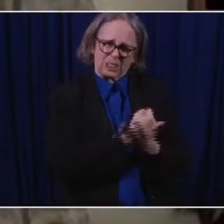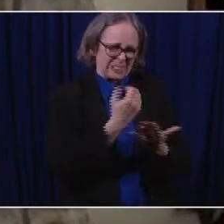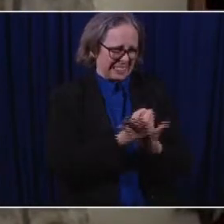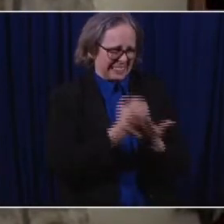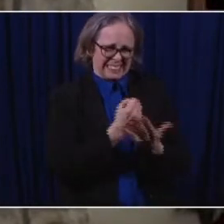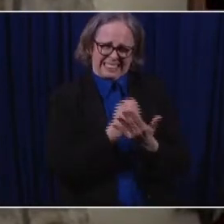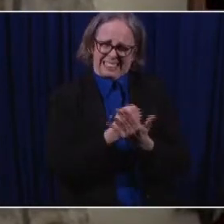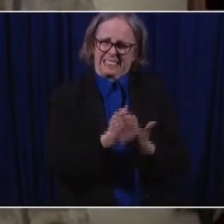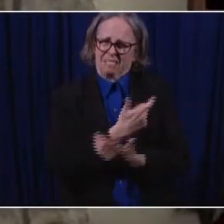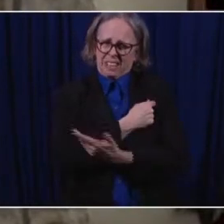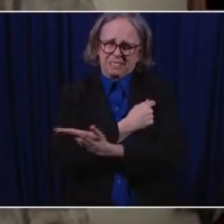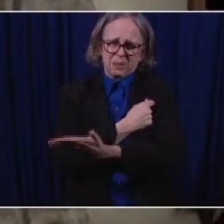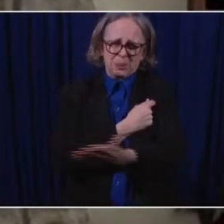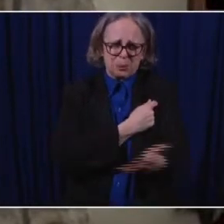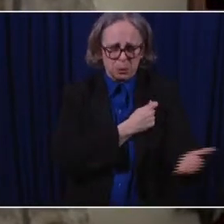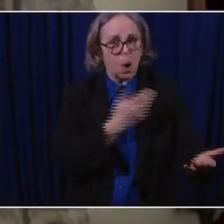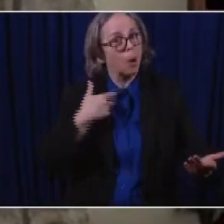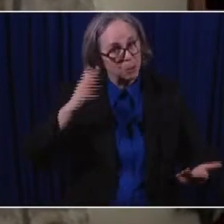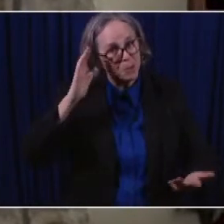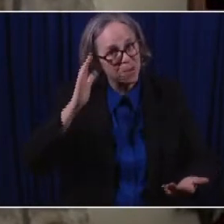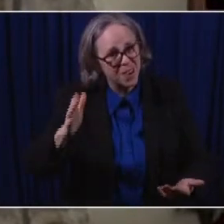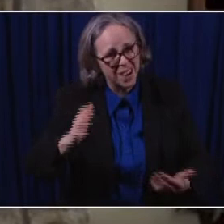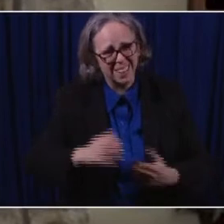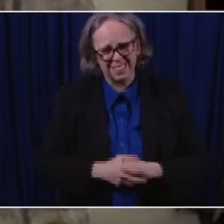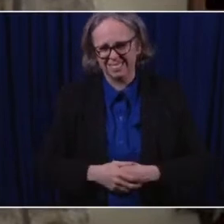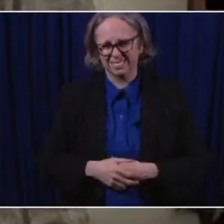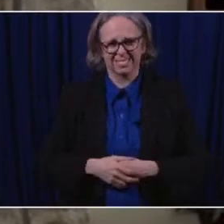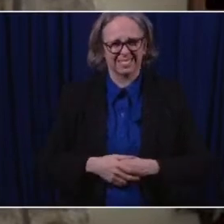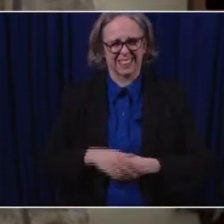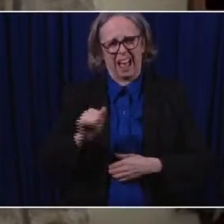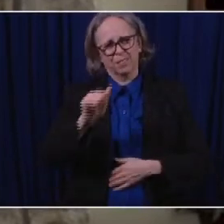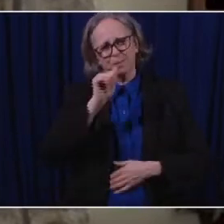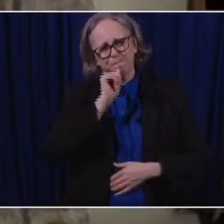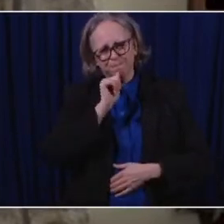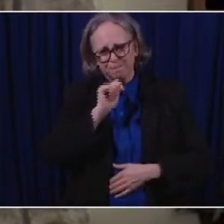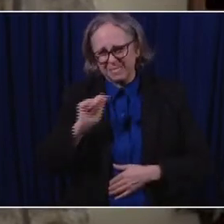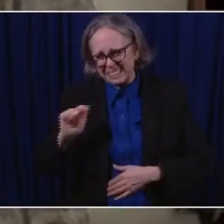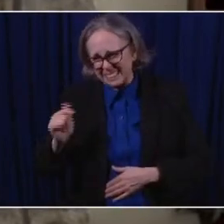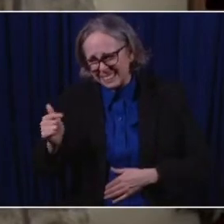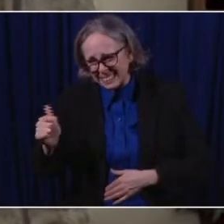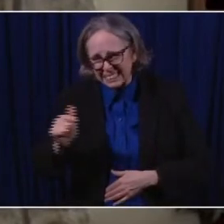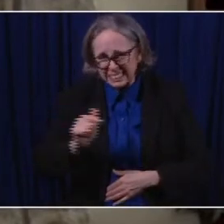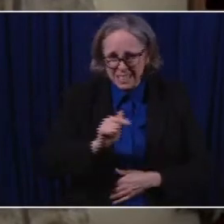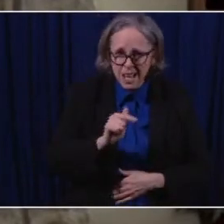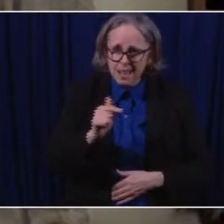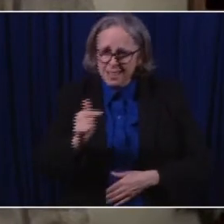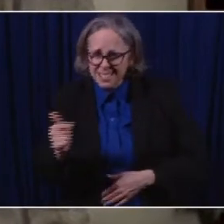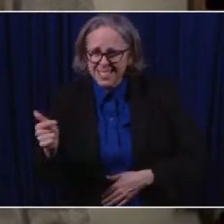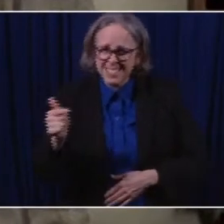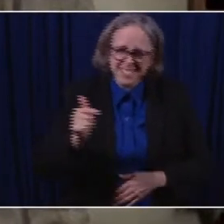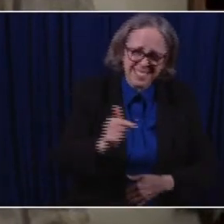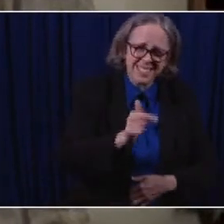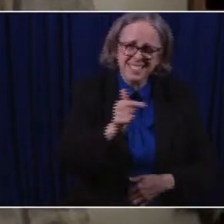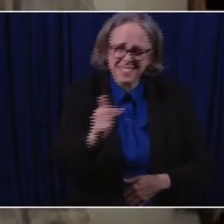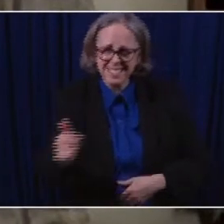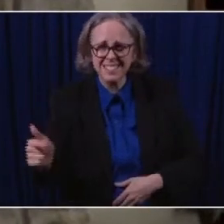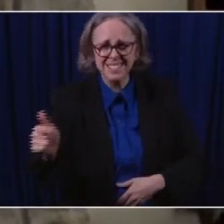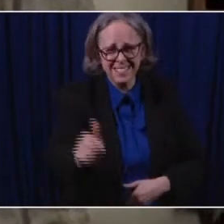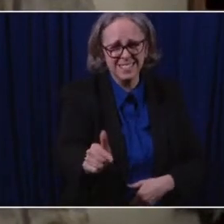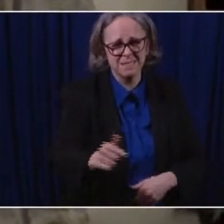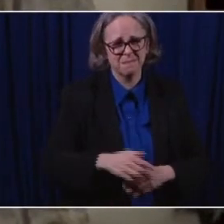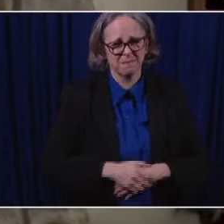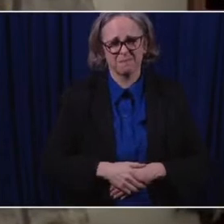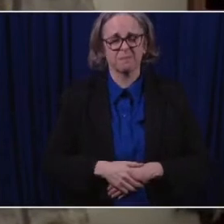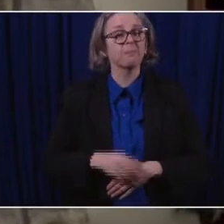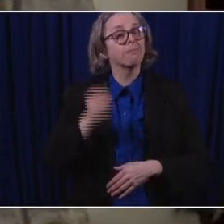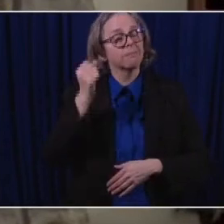that. I would also say that we know a lot more today and that we knew at the beginning of this pandemic, and